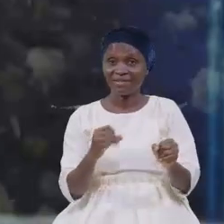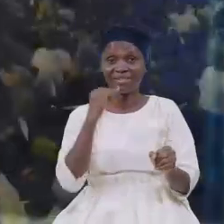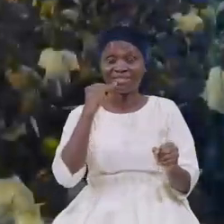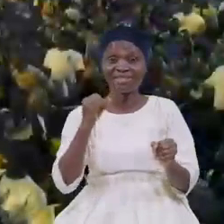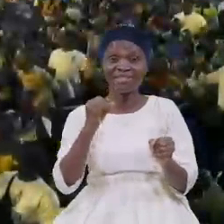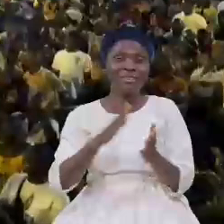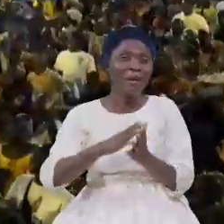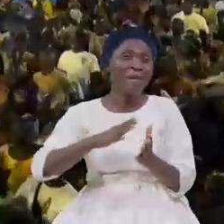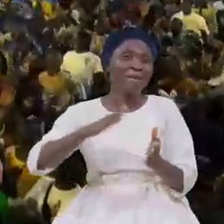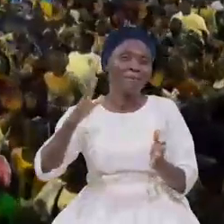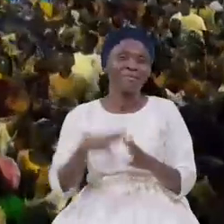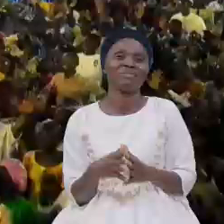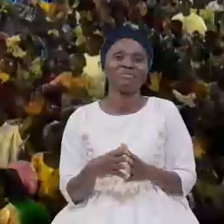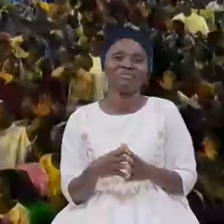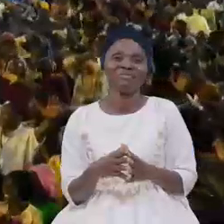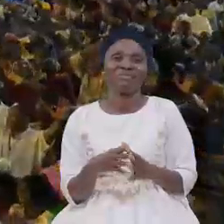you there.